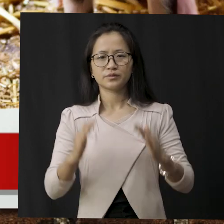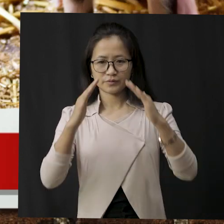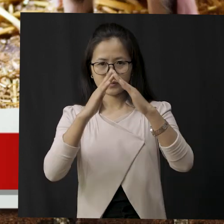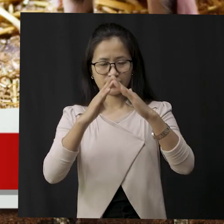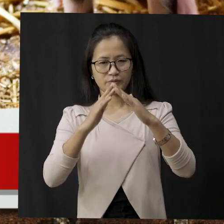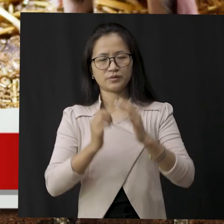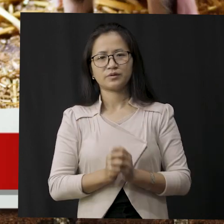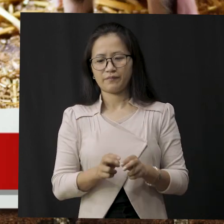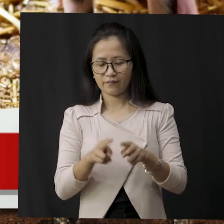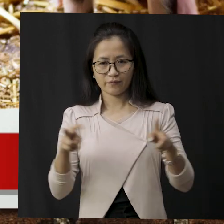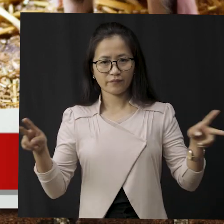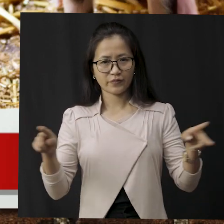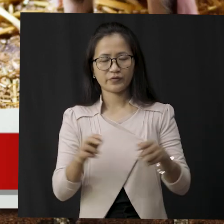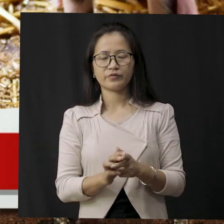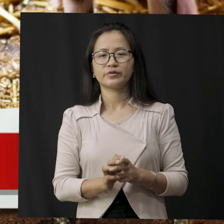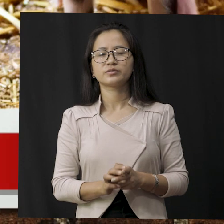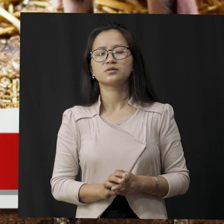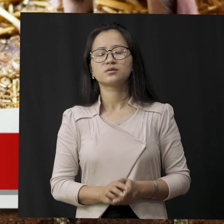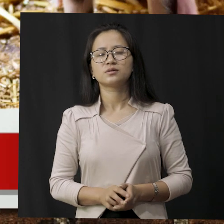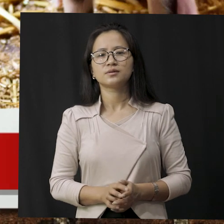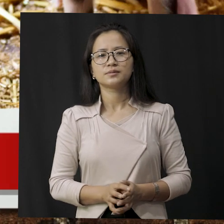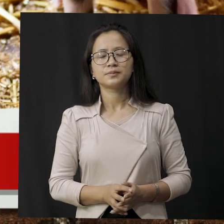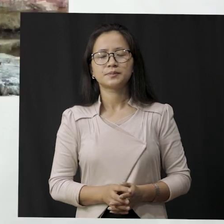for different animals and what do we call.